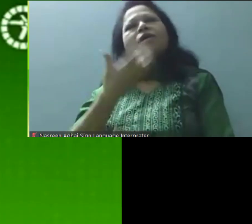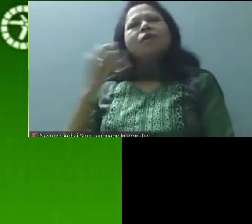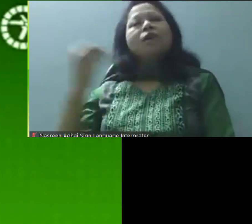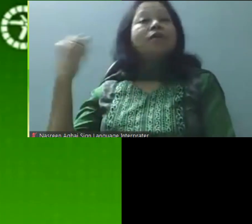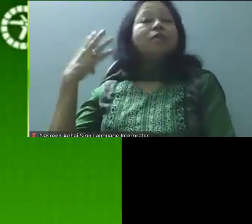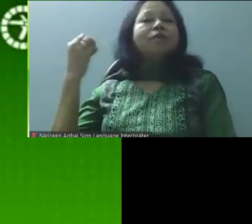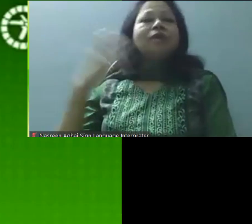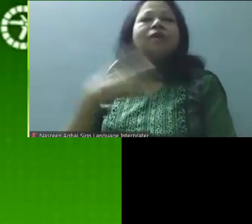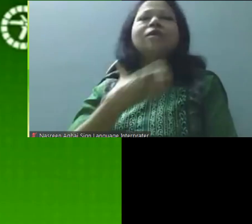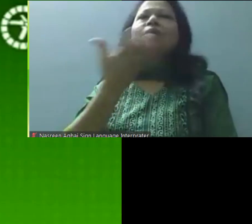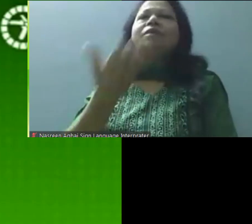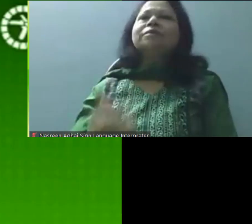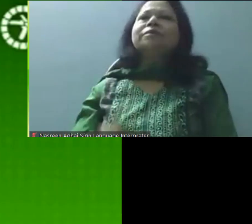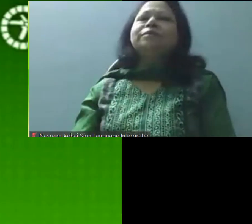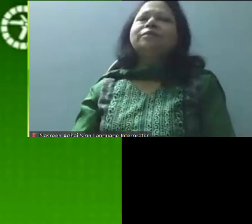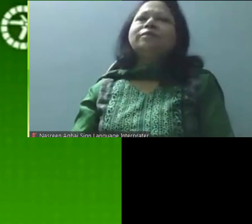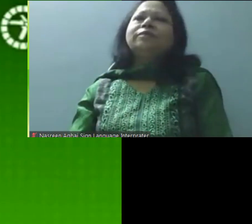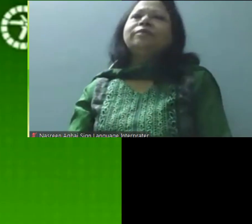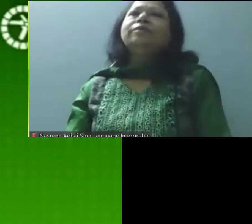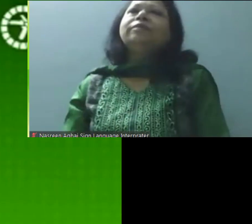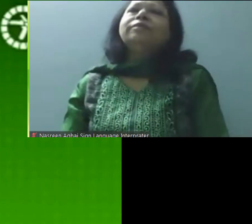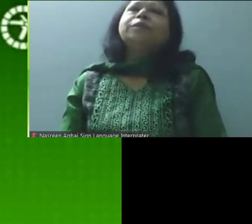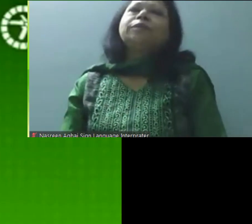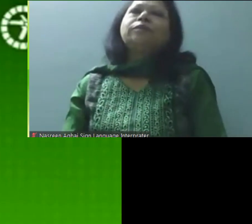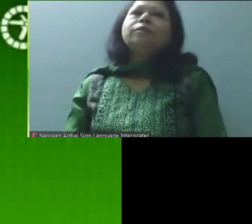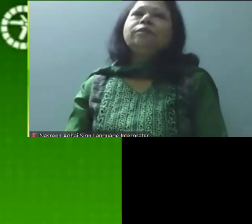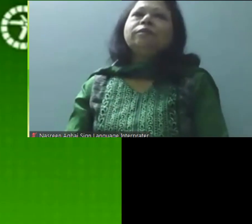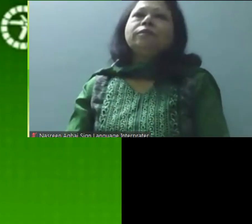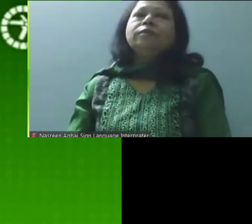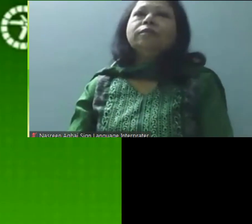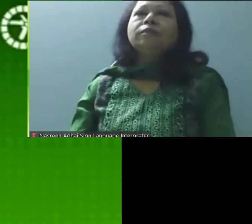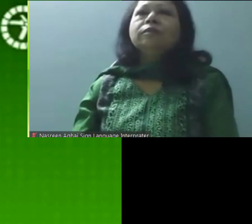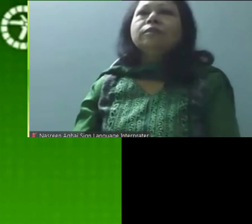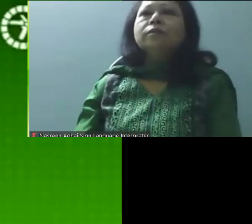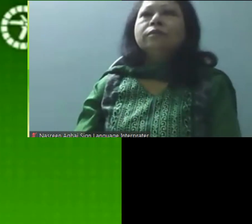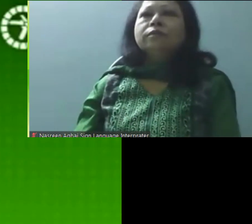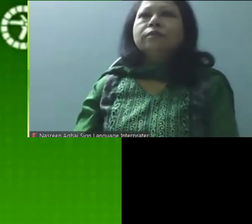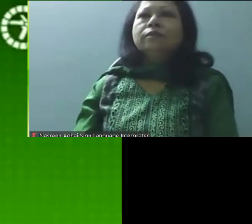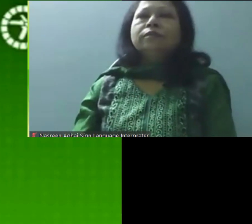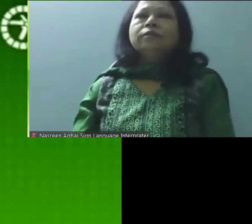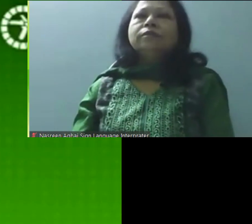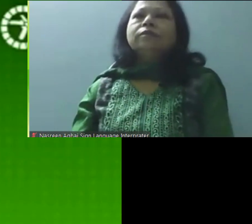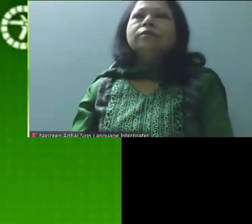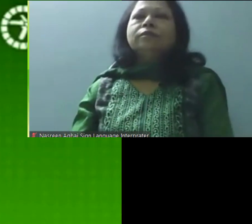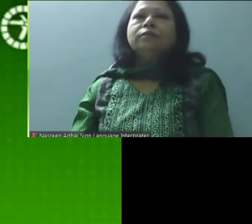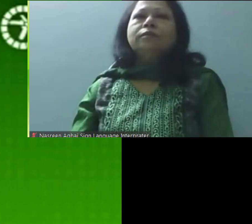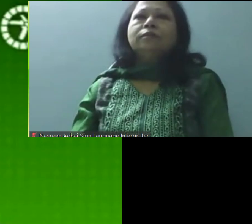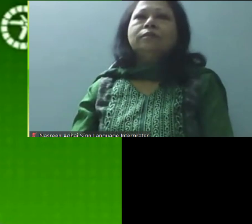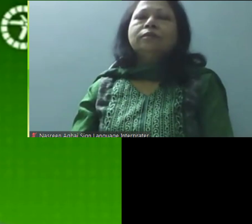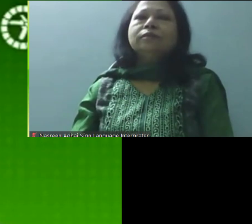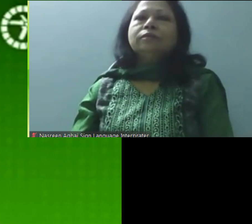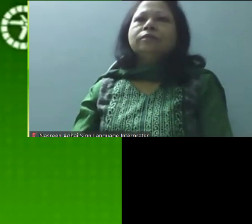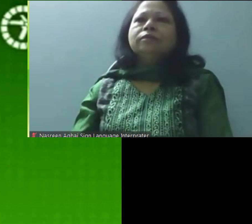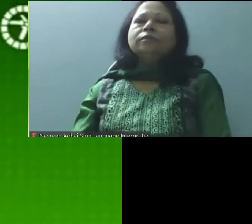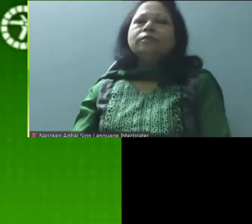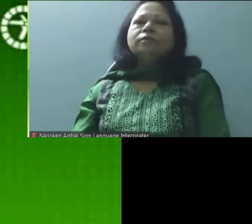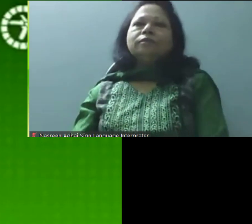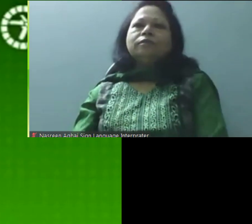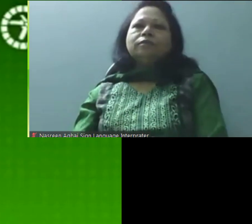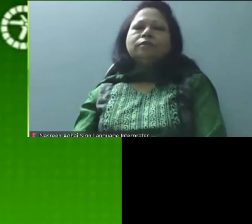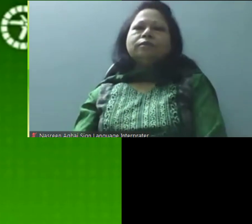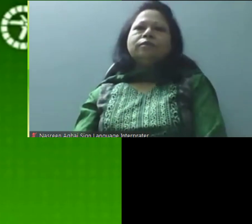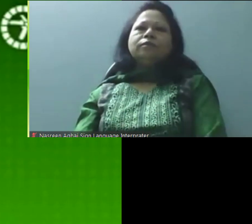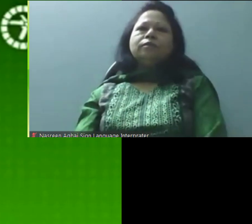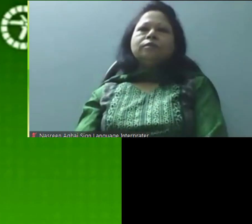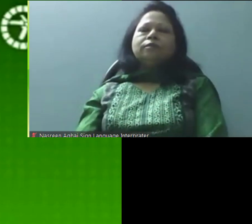it amongst the speakers. So do use if you're able to. And while we're waiting for those